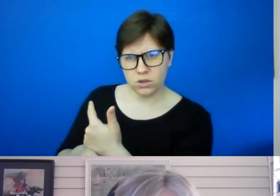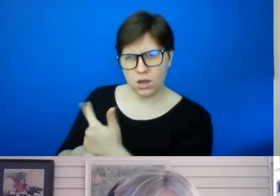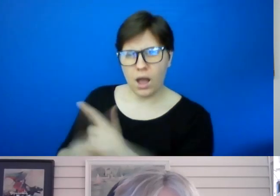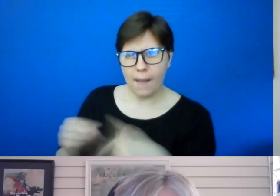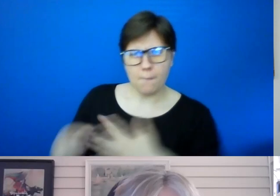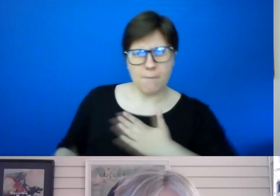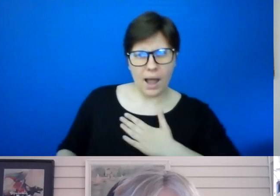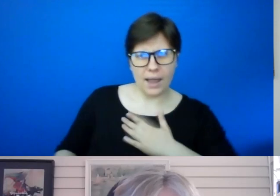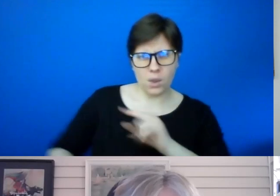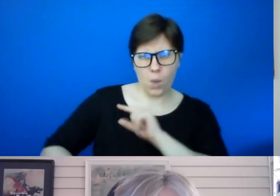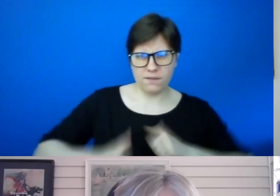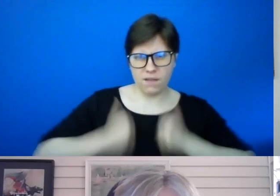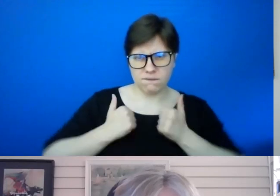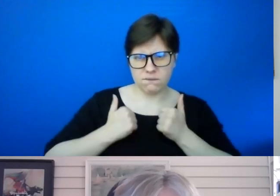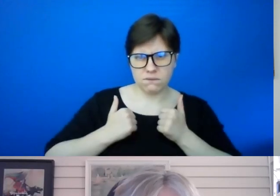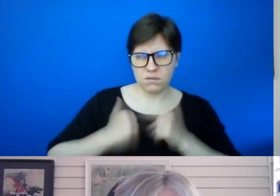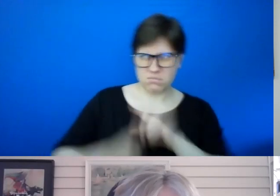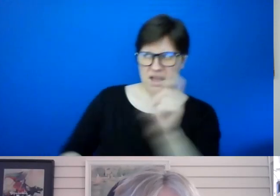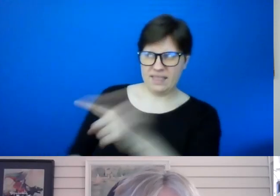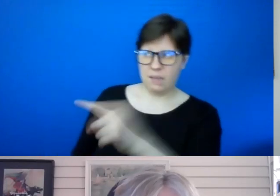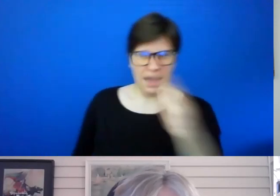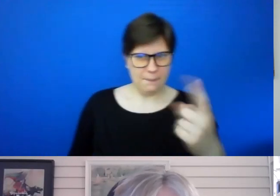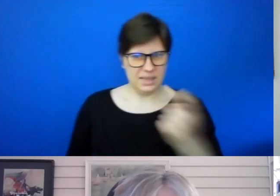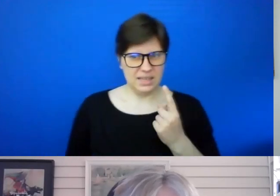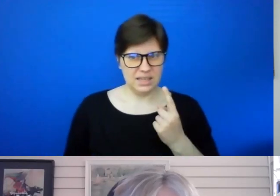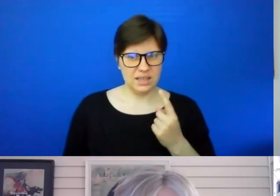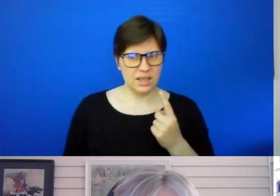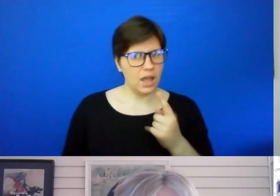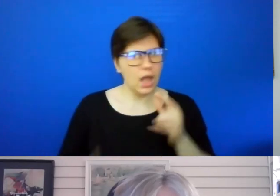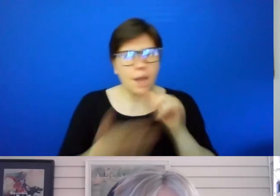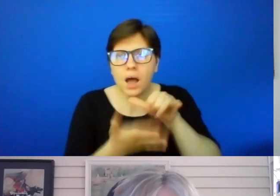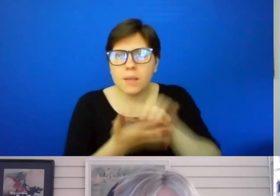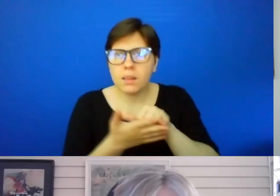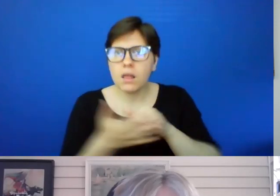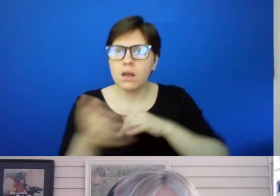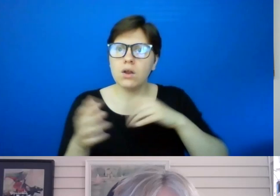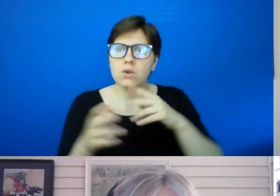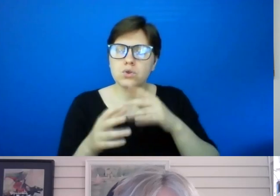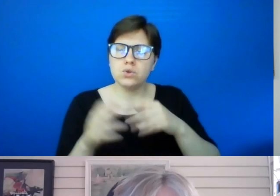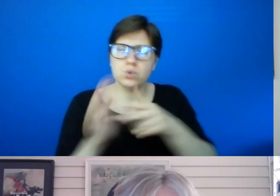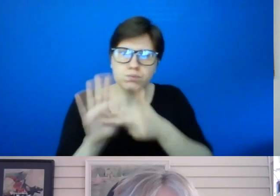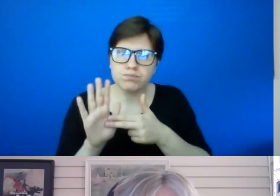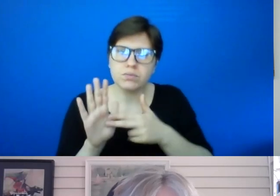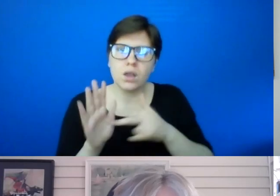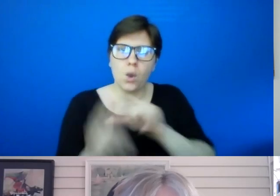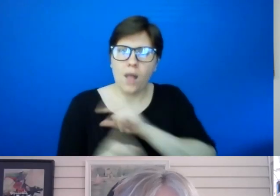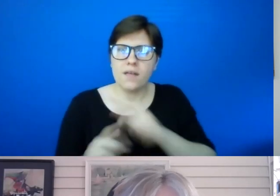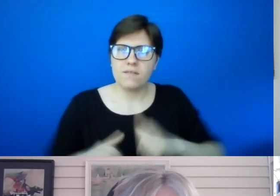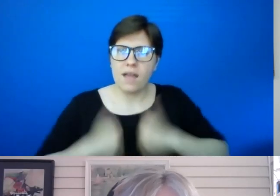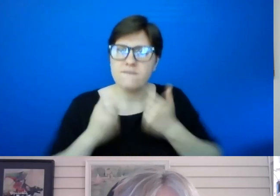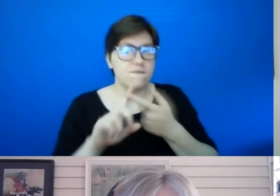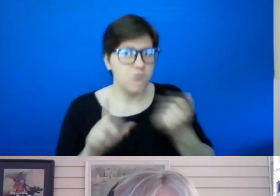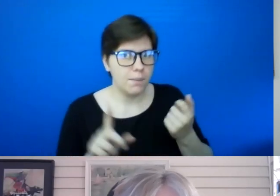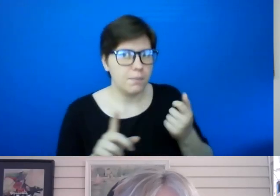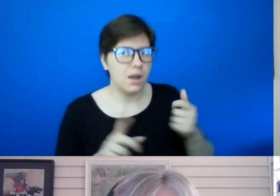life. And it's impossible to extricate quality of life from the assisted